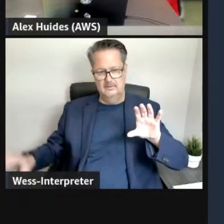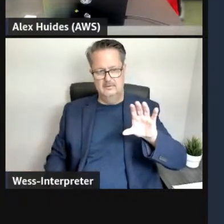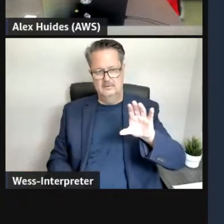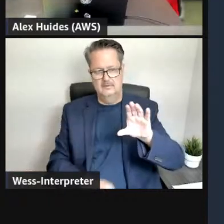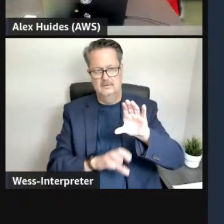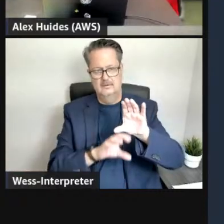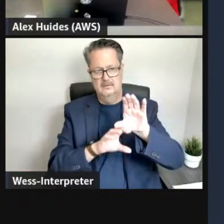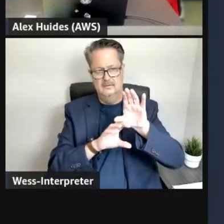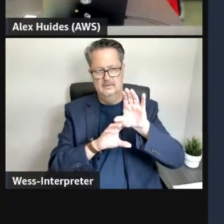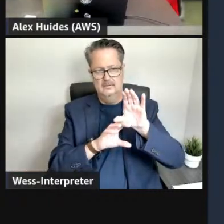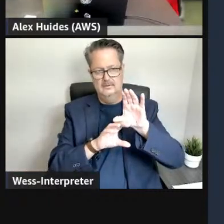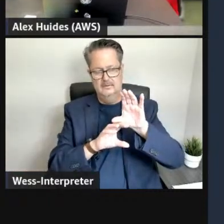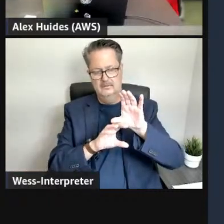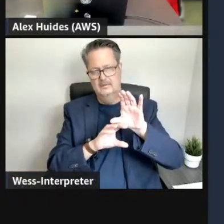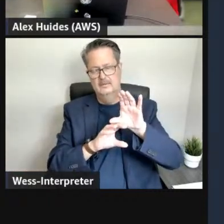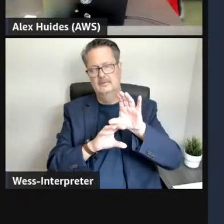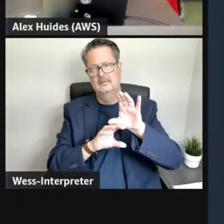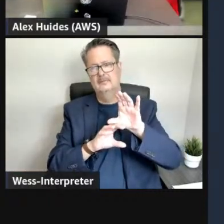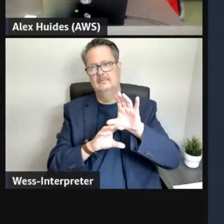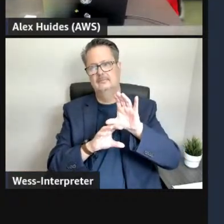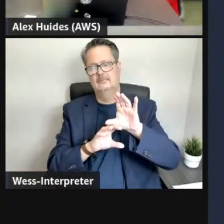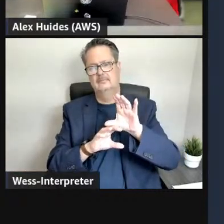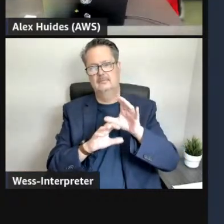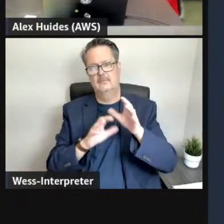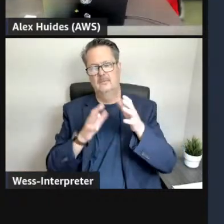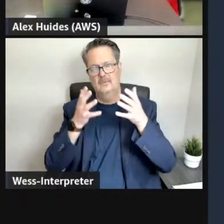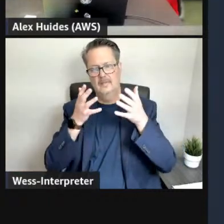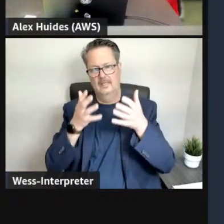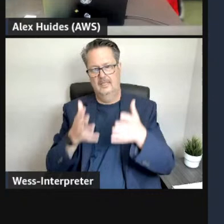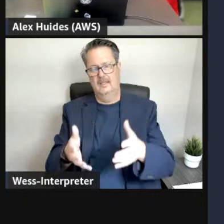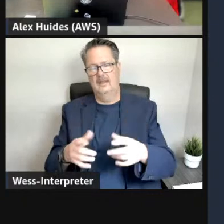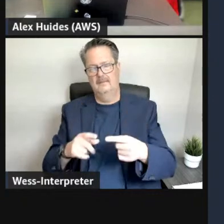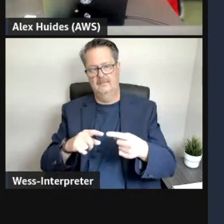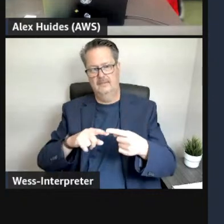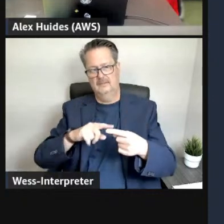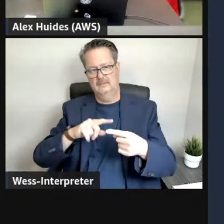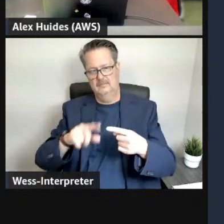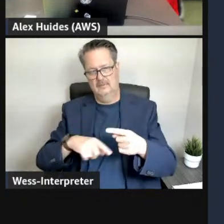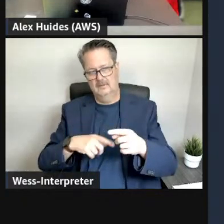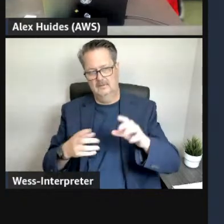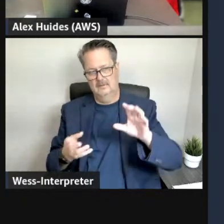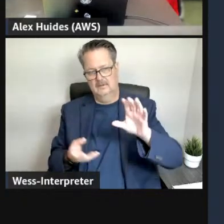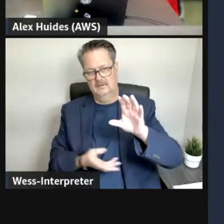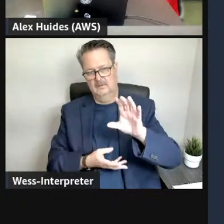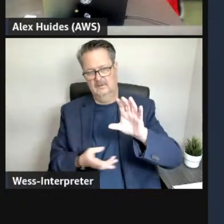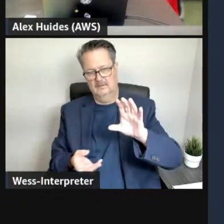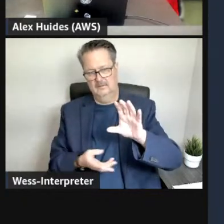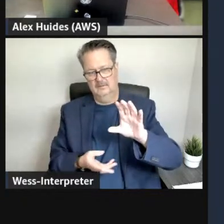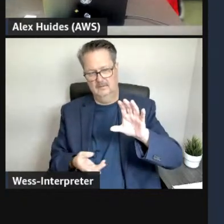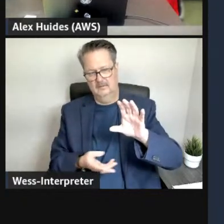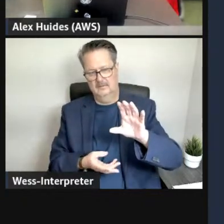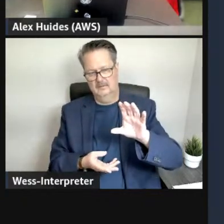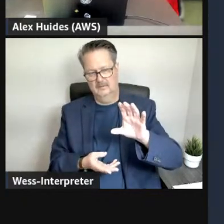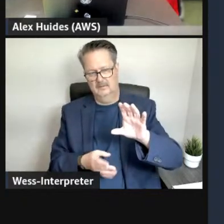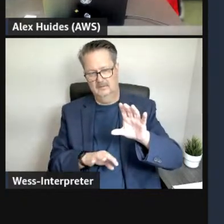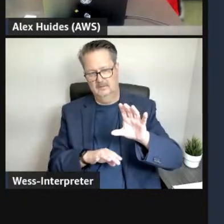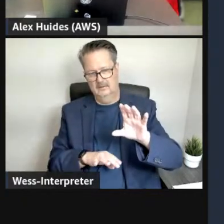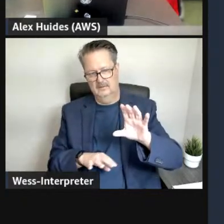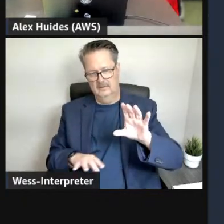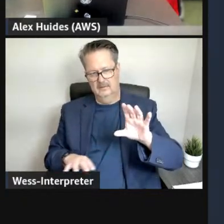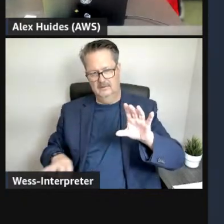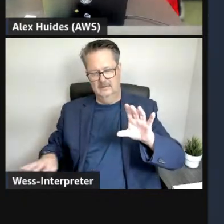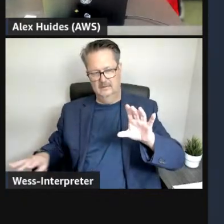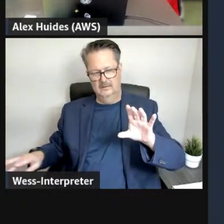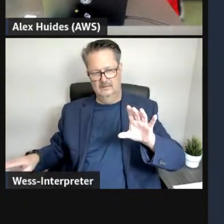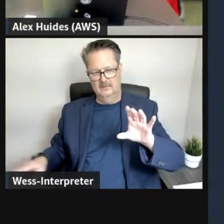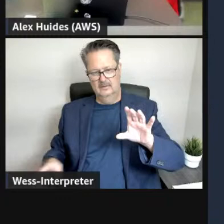application container. And we let the cycle proxy handle all the incoming and outgoing traffic that comes in and goes from my